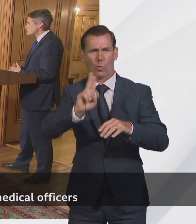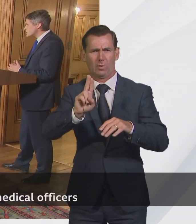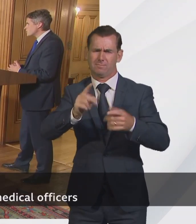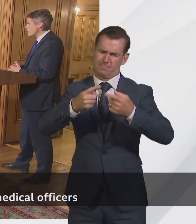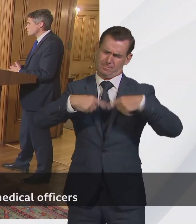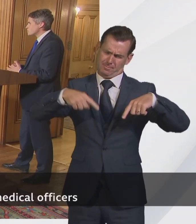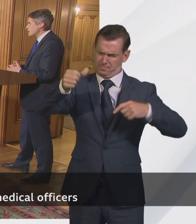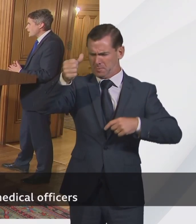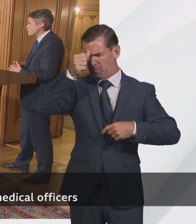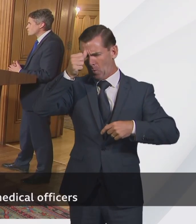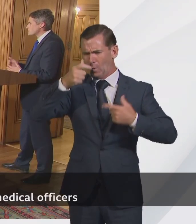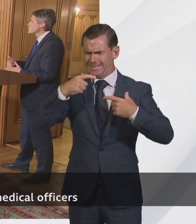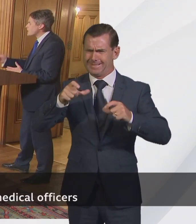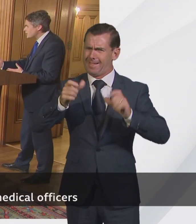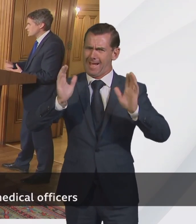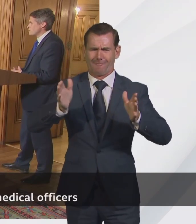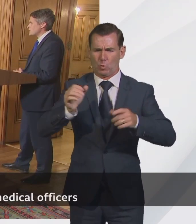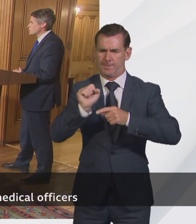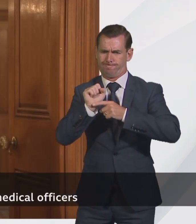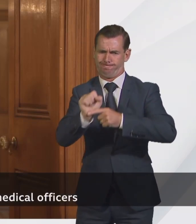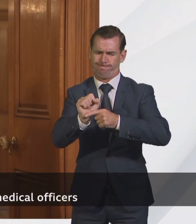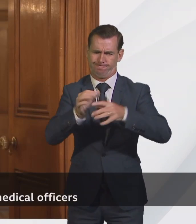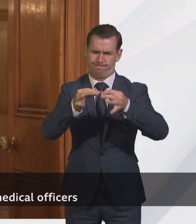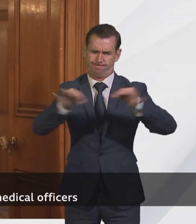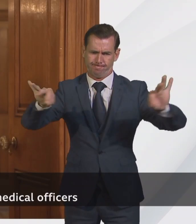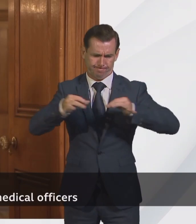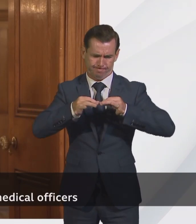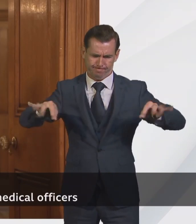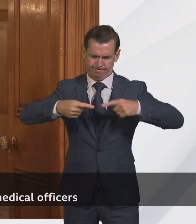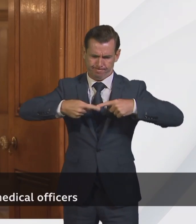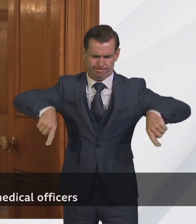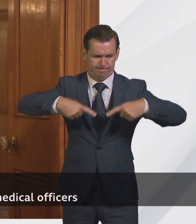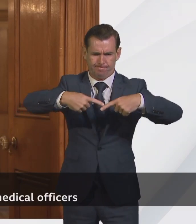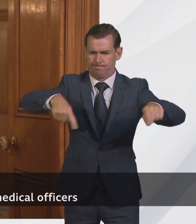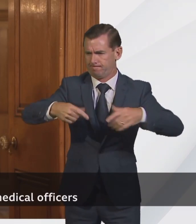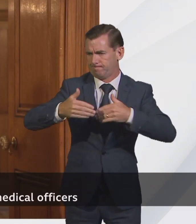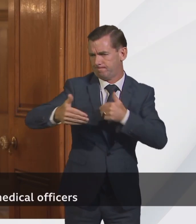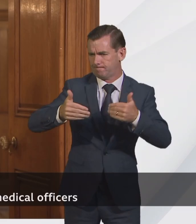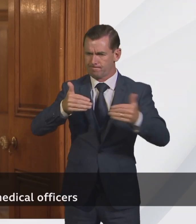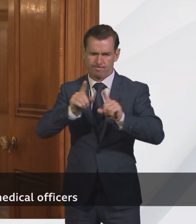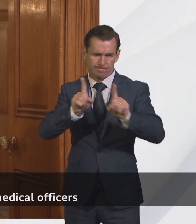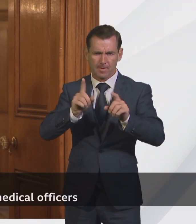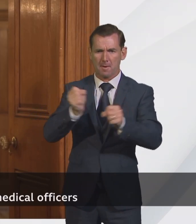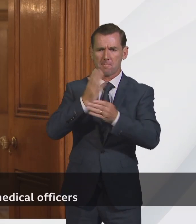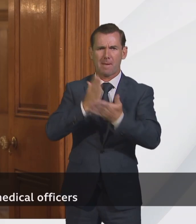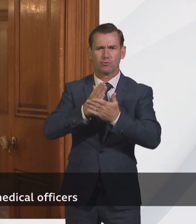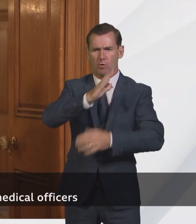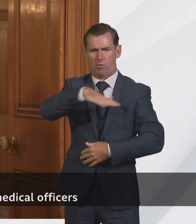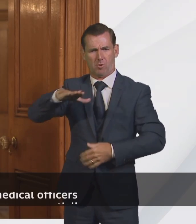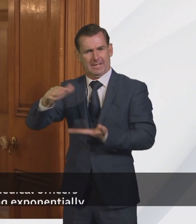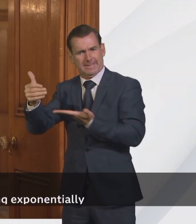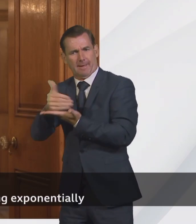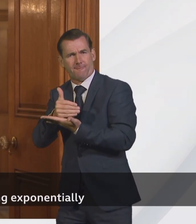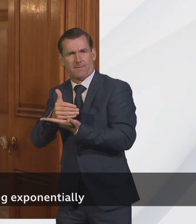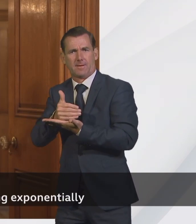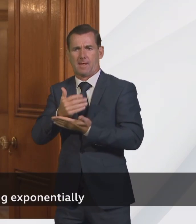there's still going to have to be protective measures put in place to make sure that children are safe and make sure